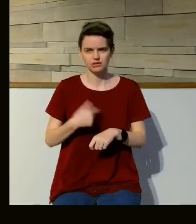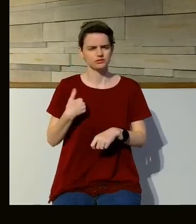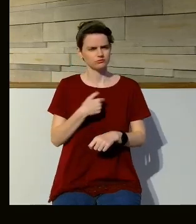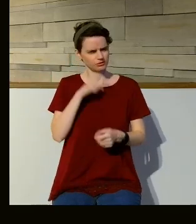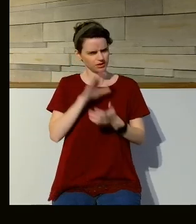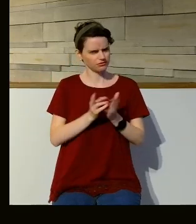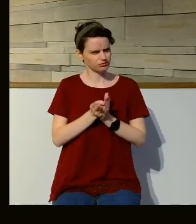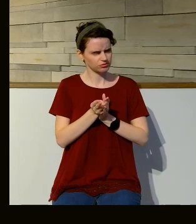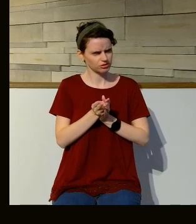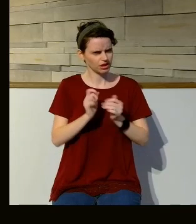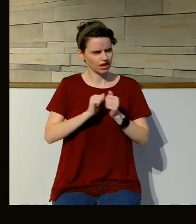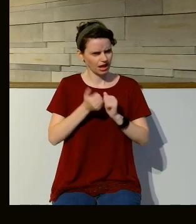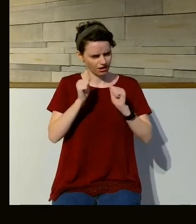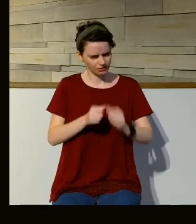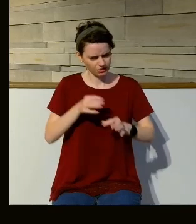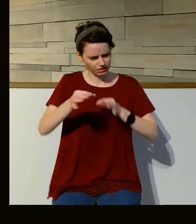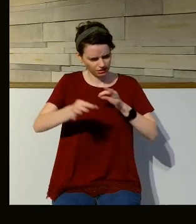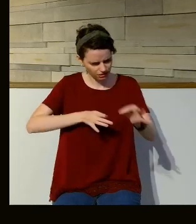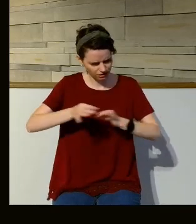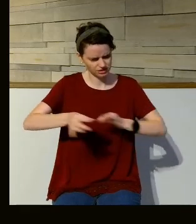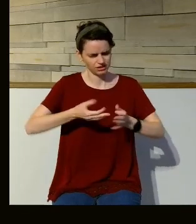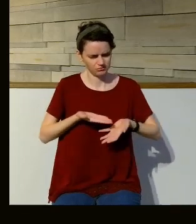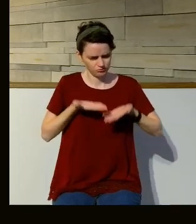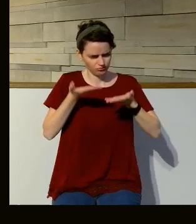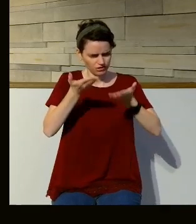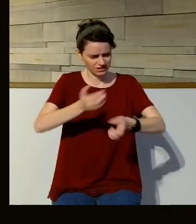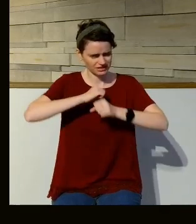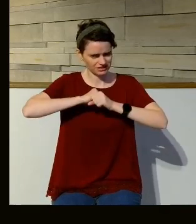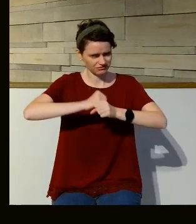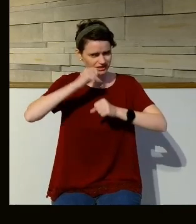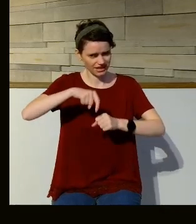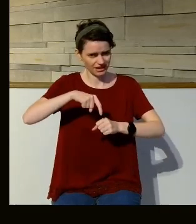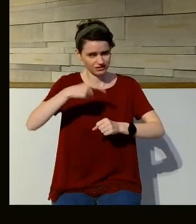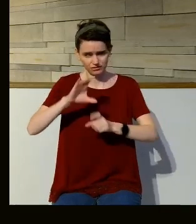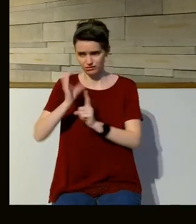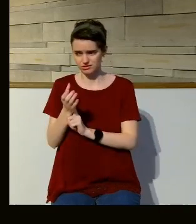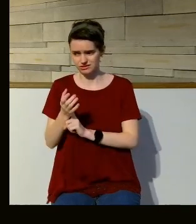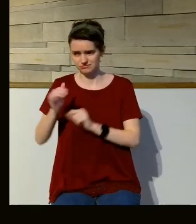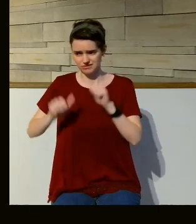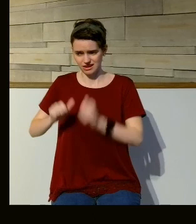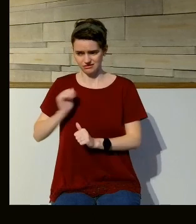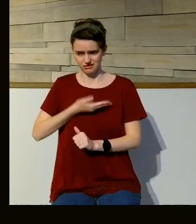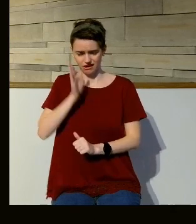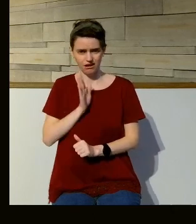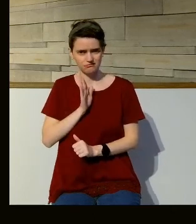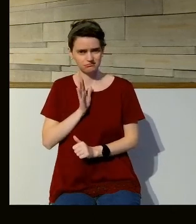true? And how can we articulate and present and defend this to a culture that doubts our God?